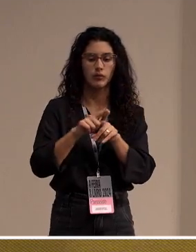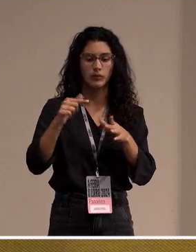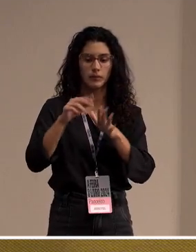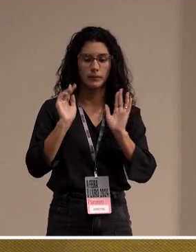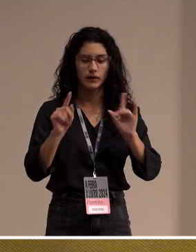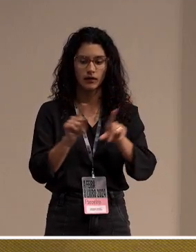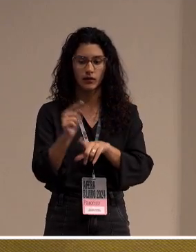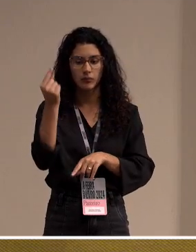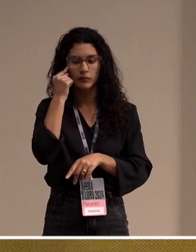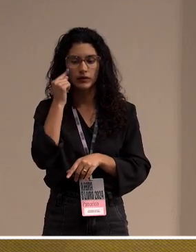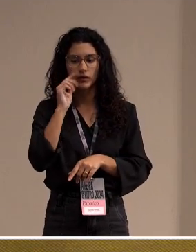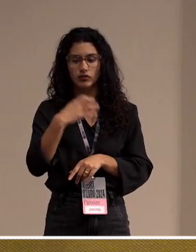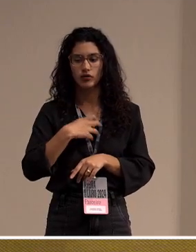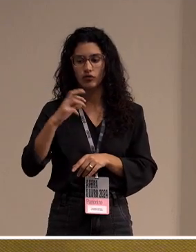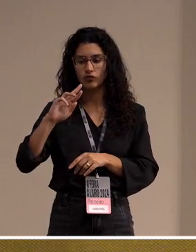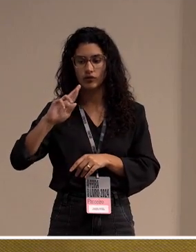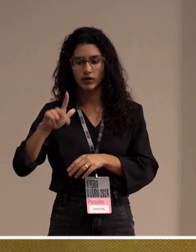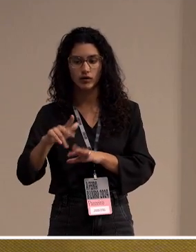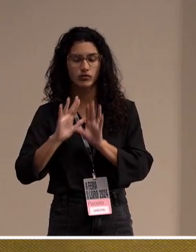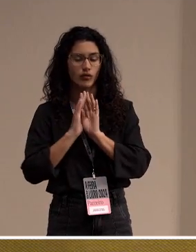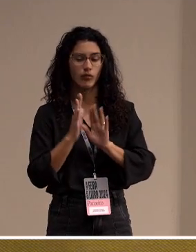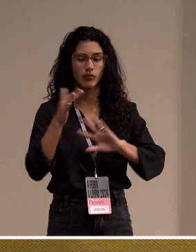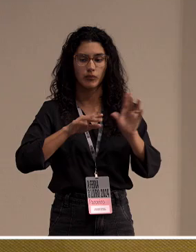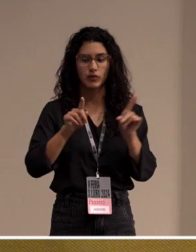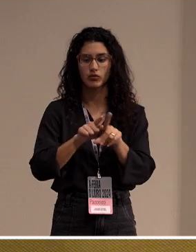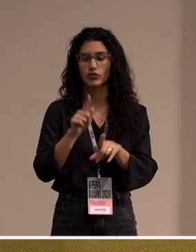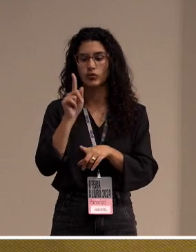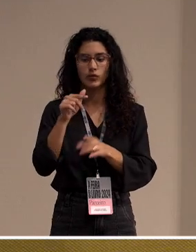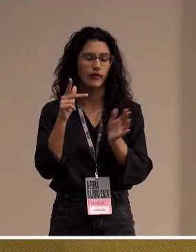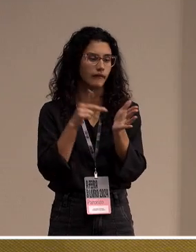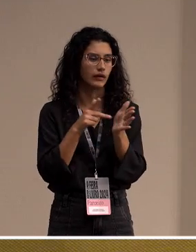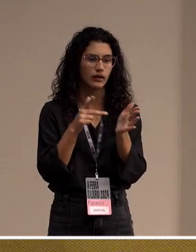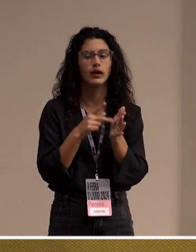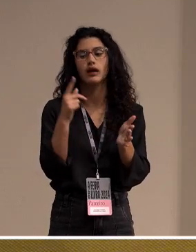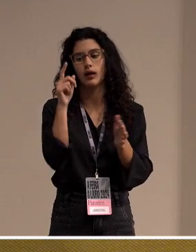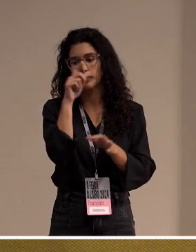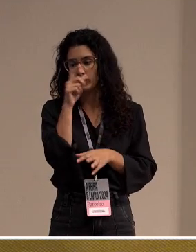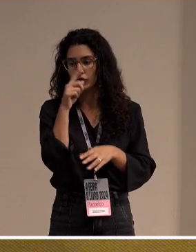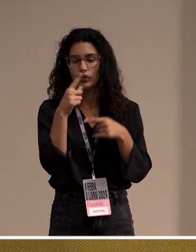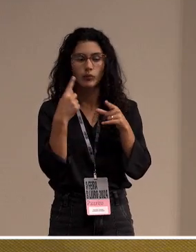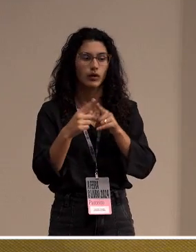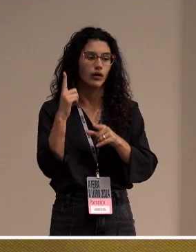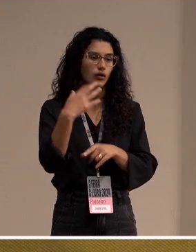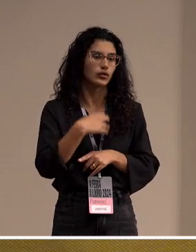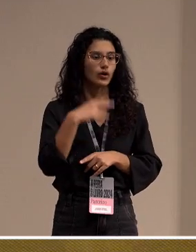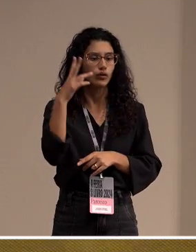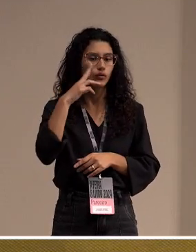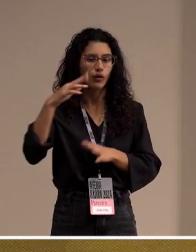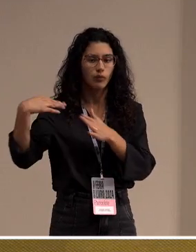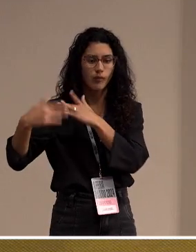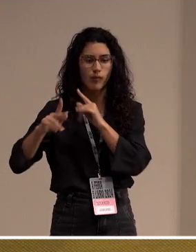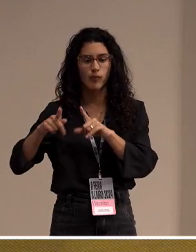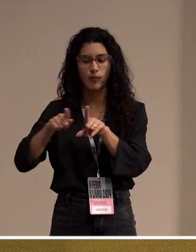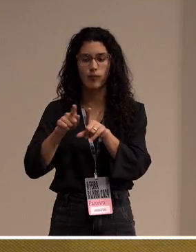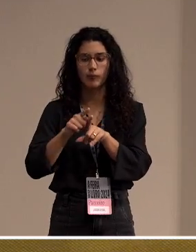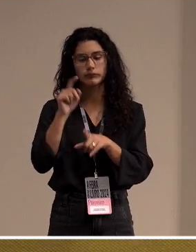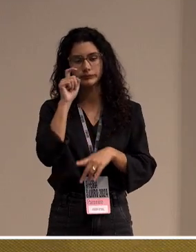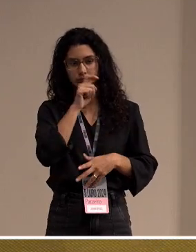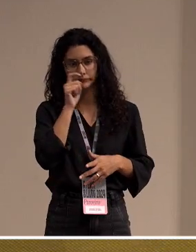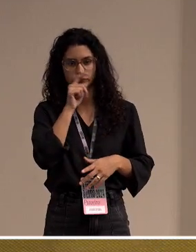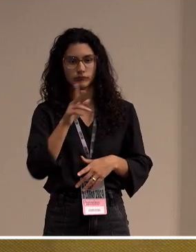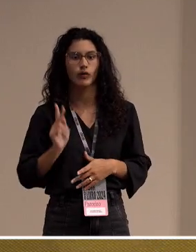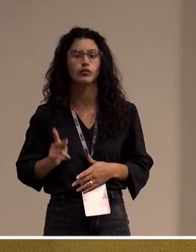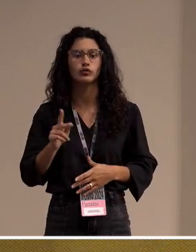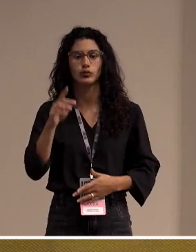say they are probably untrue because historically they have been untrue. They continue to be untrue in incident